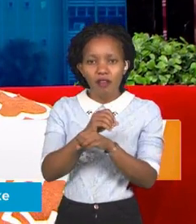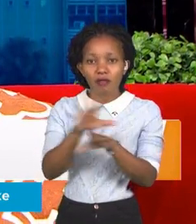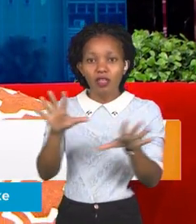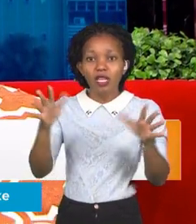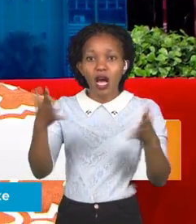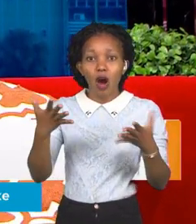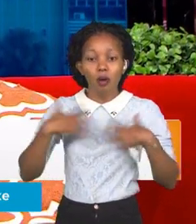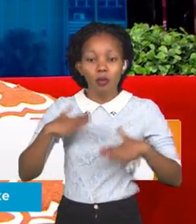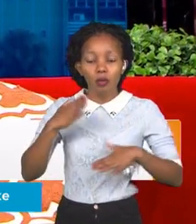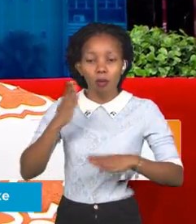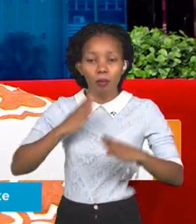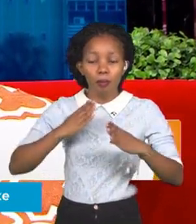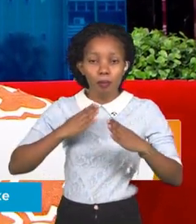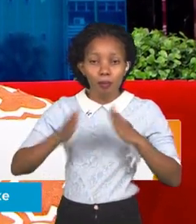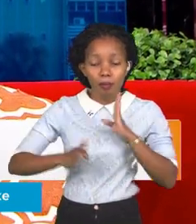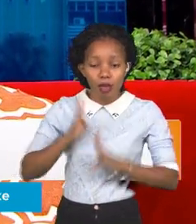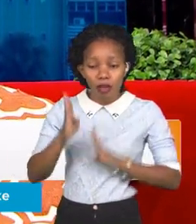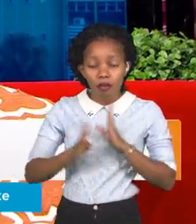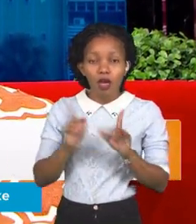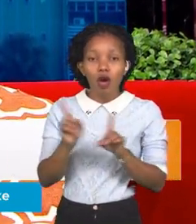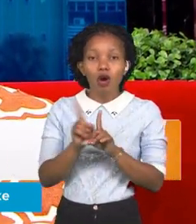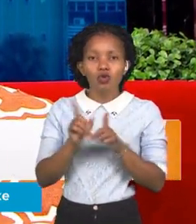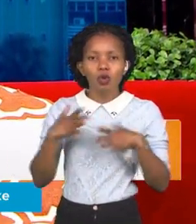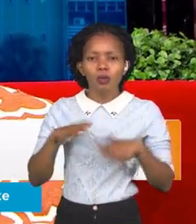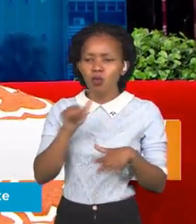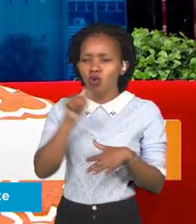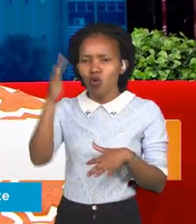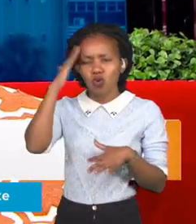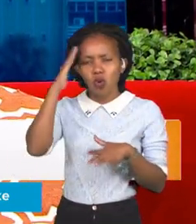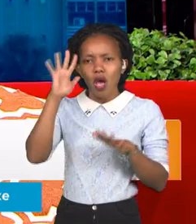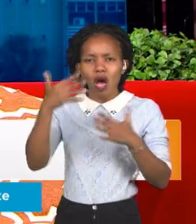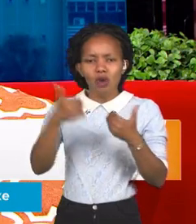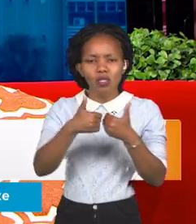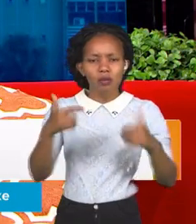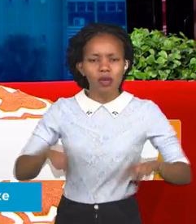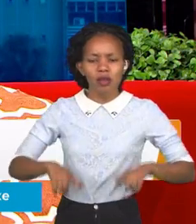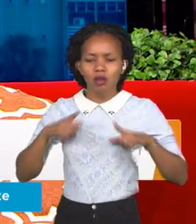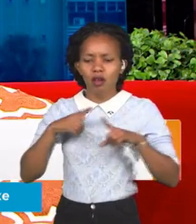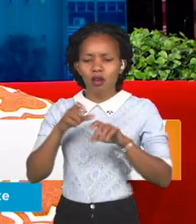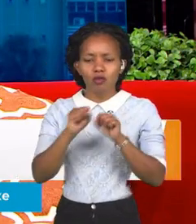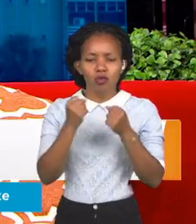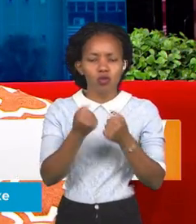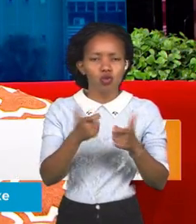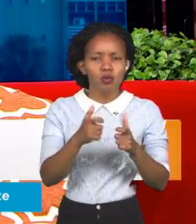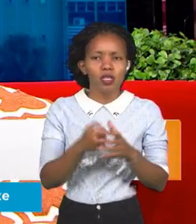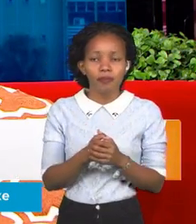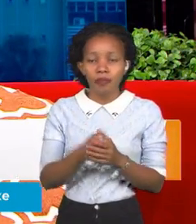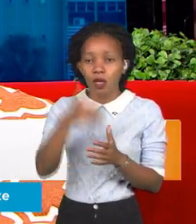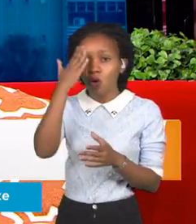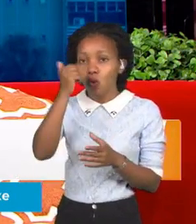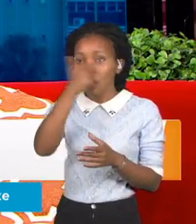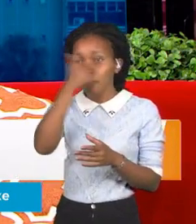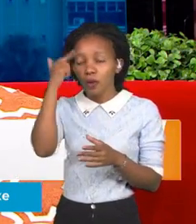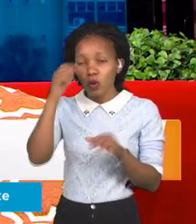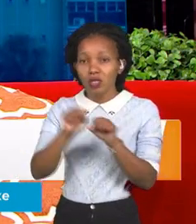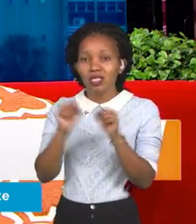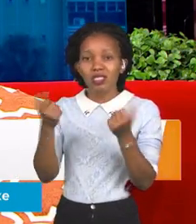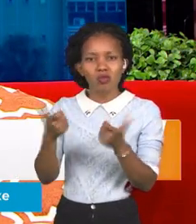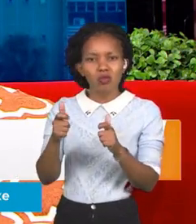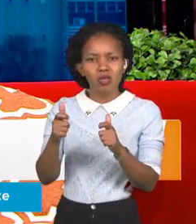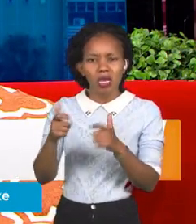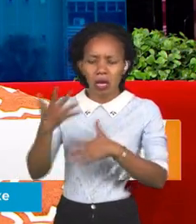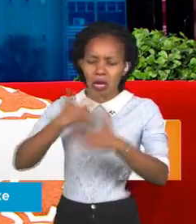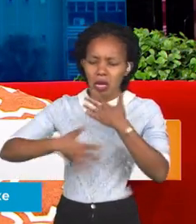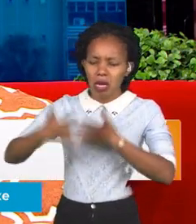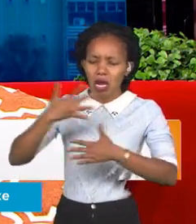are behaving, and people do not know how to separate their life from social media. Because social media is a tool for interaction.